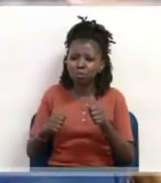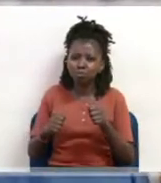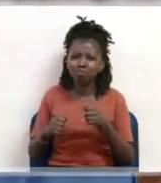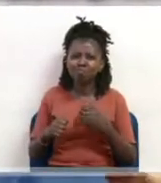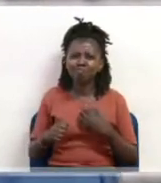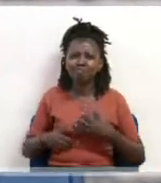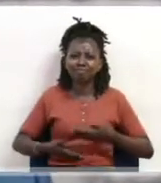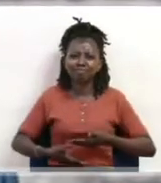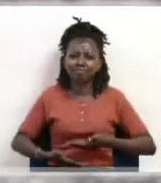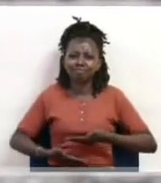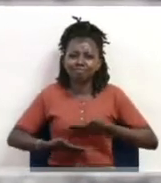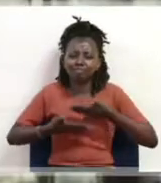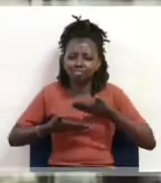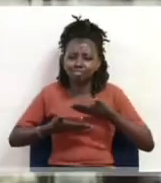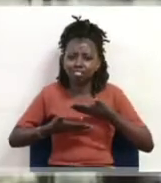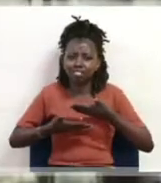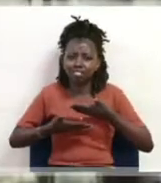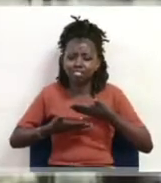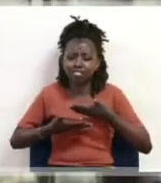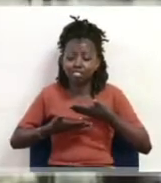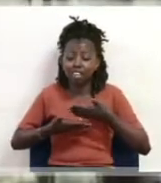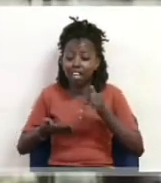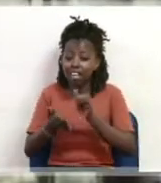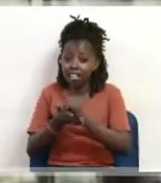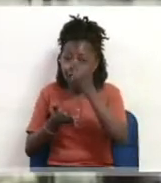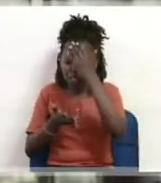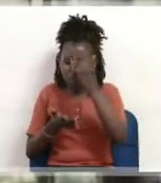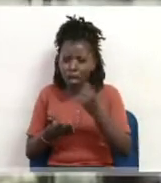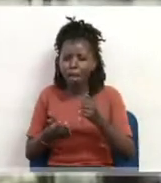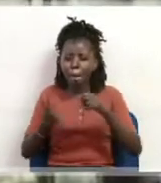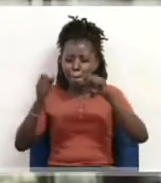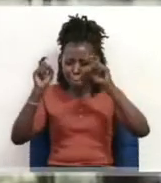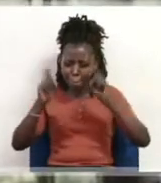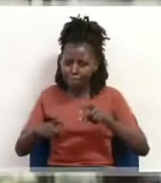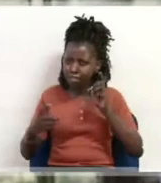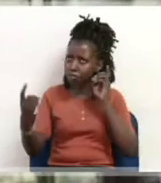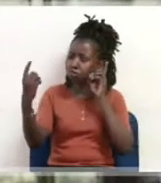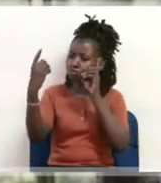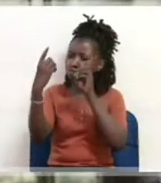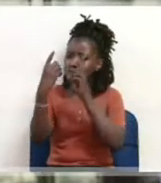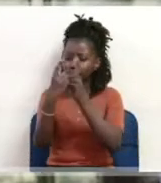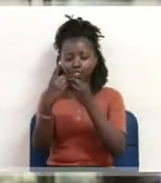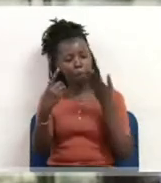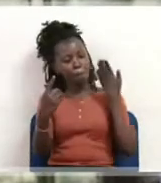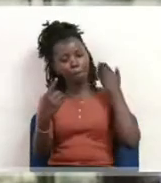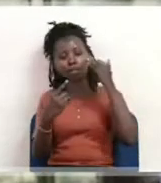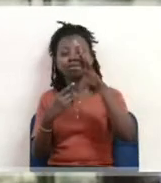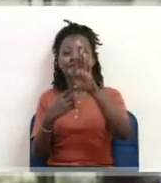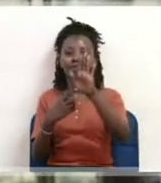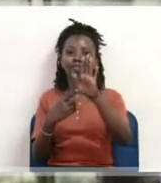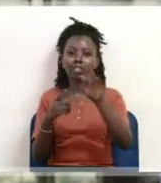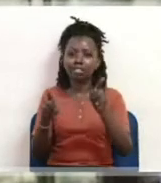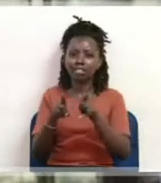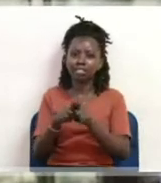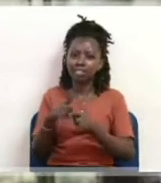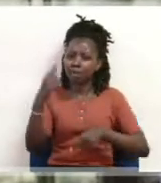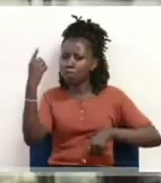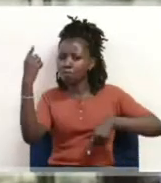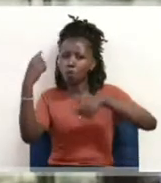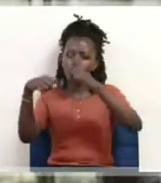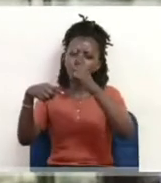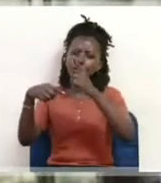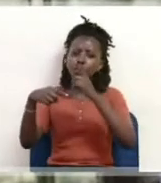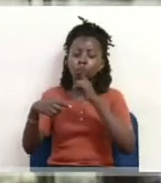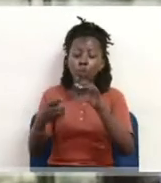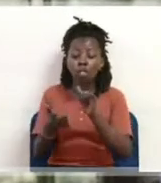to conquer your past. You have to face the giant of your past so that you can enjoy your